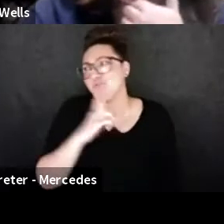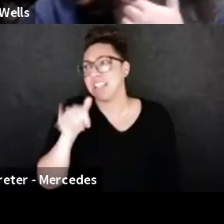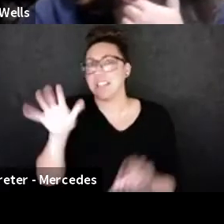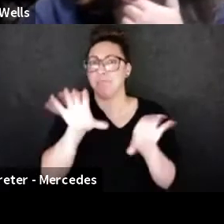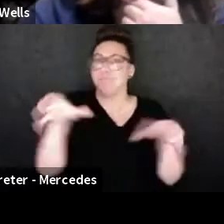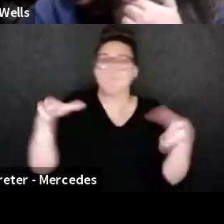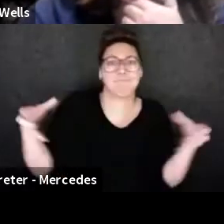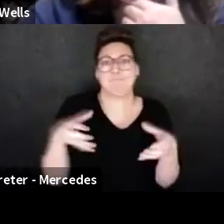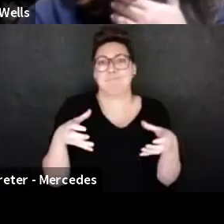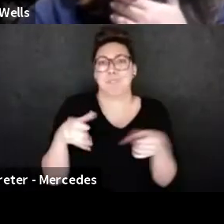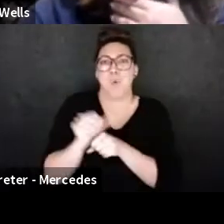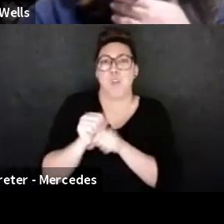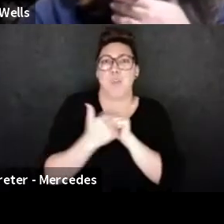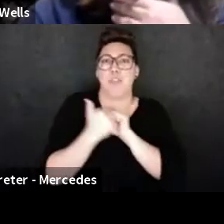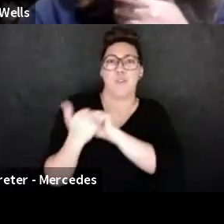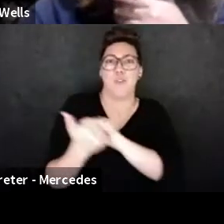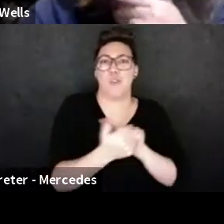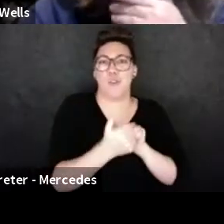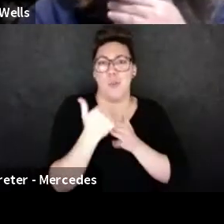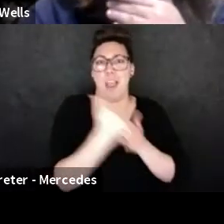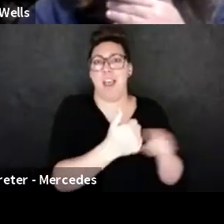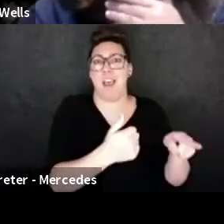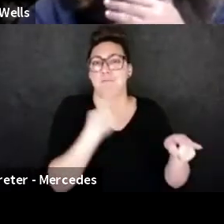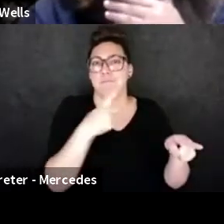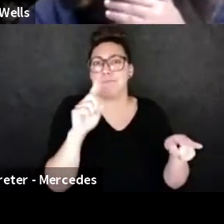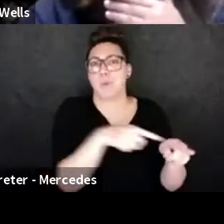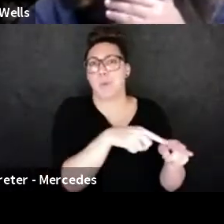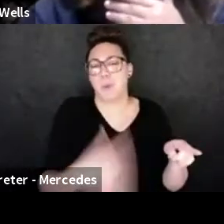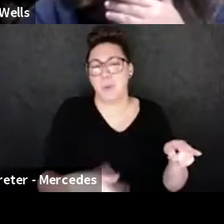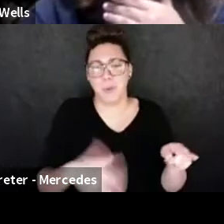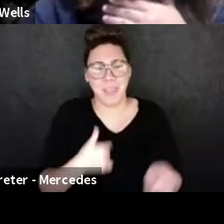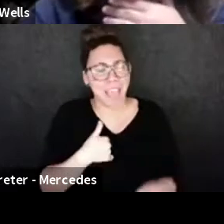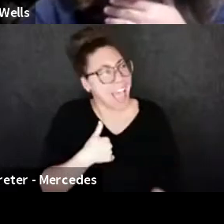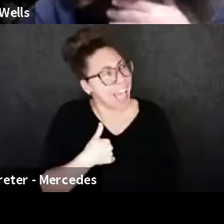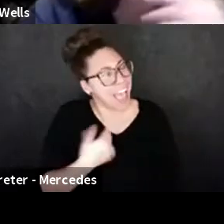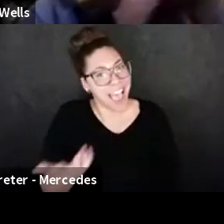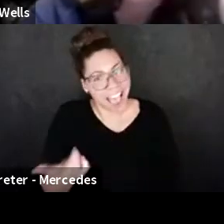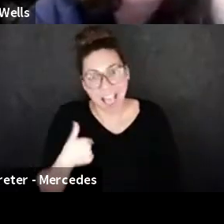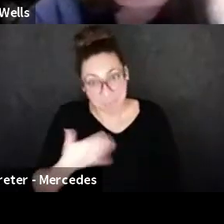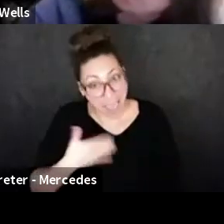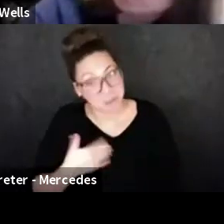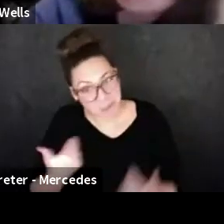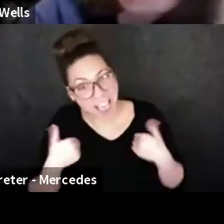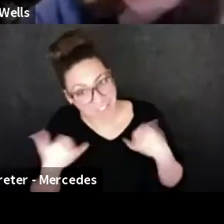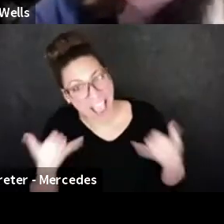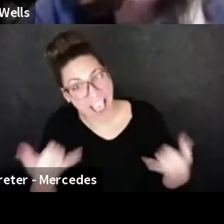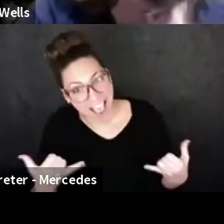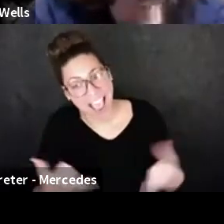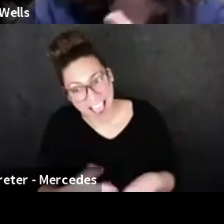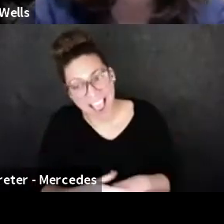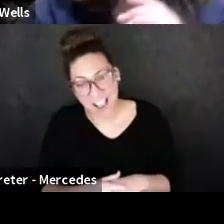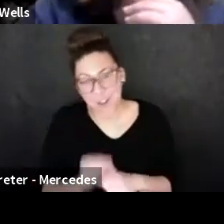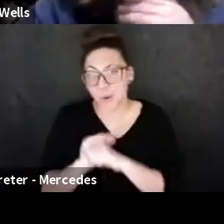that I just, I'm glad that we have it now.